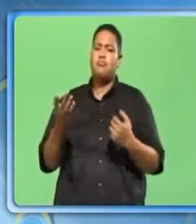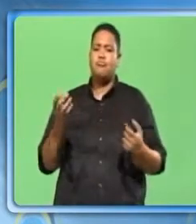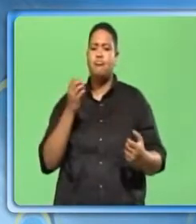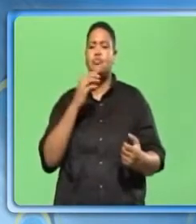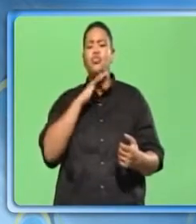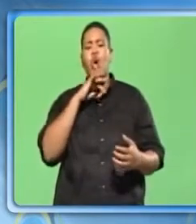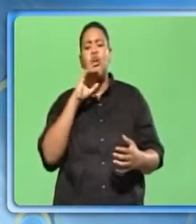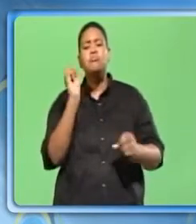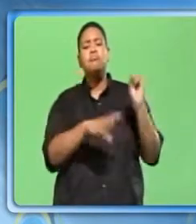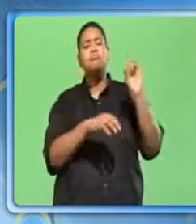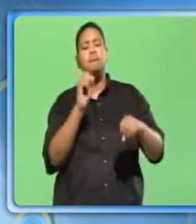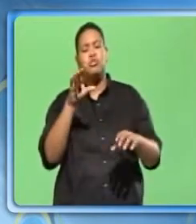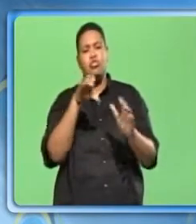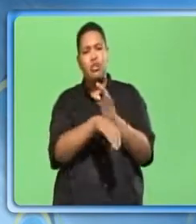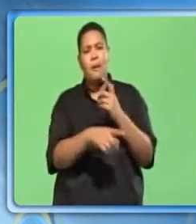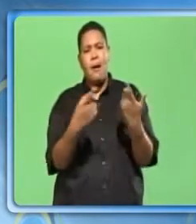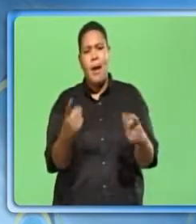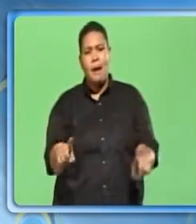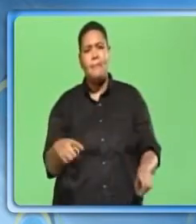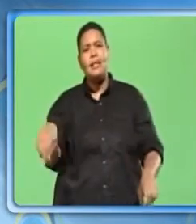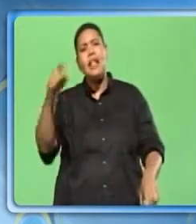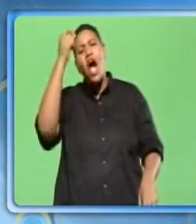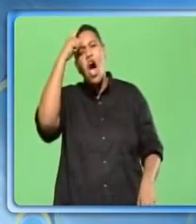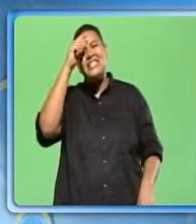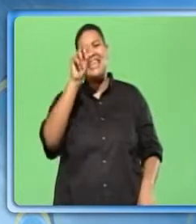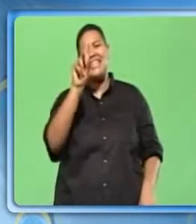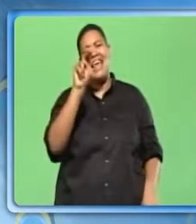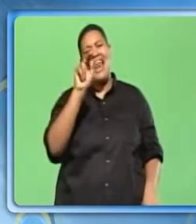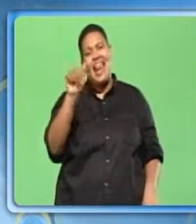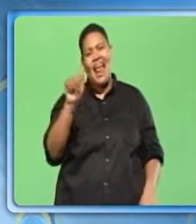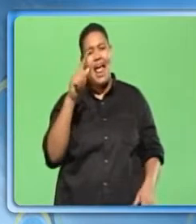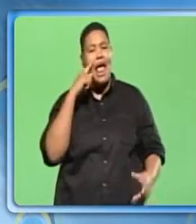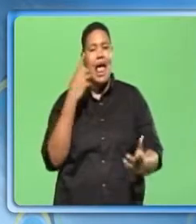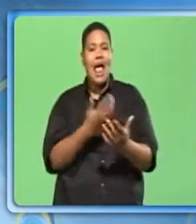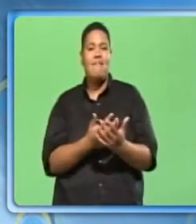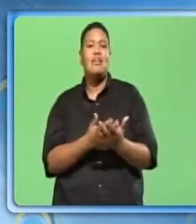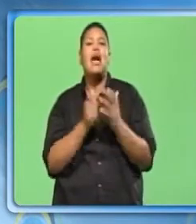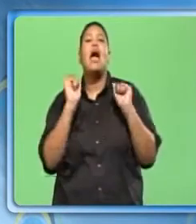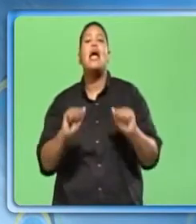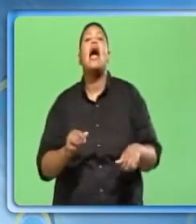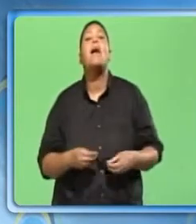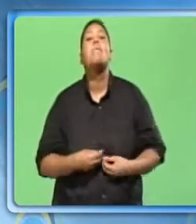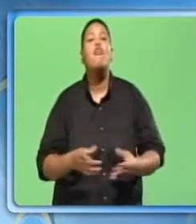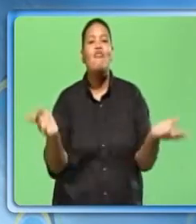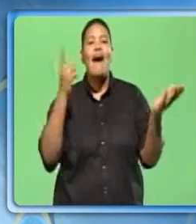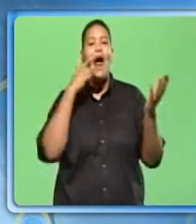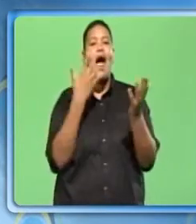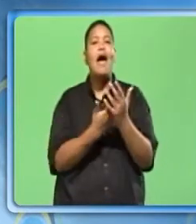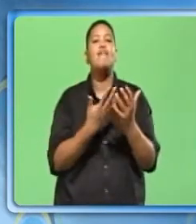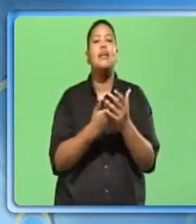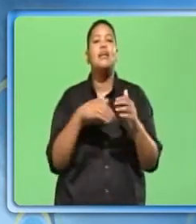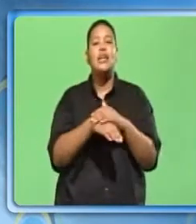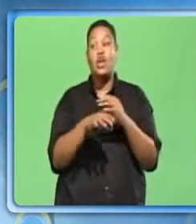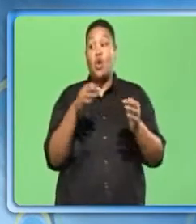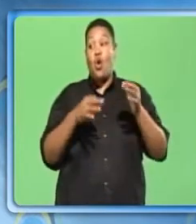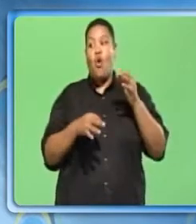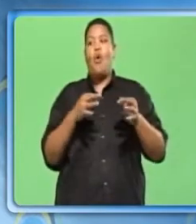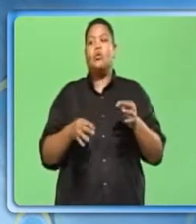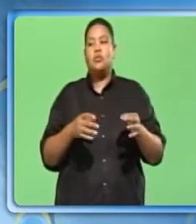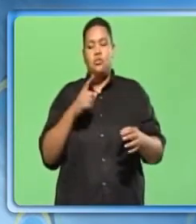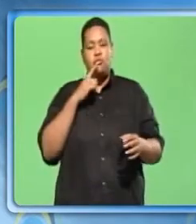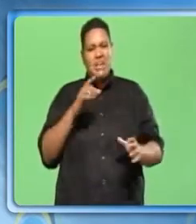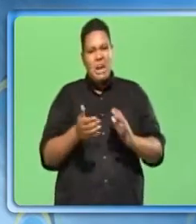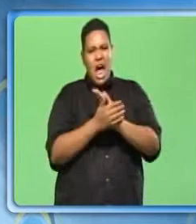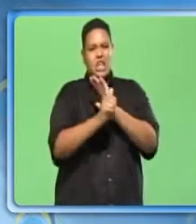scene. They understand DNA evidence and can provide evidence in court as an expert.